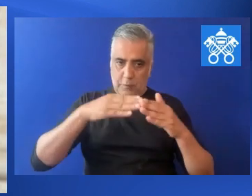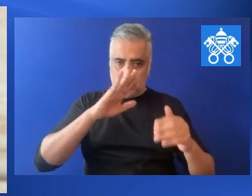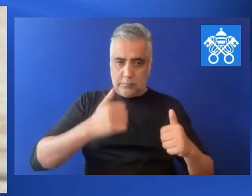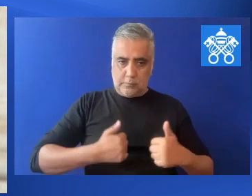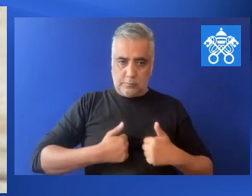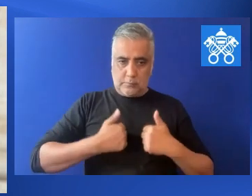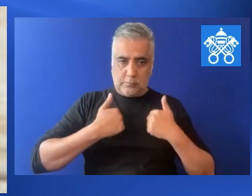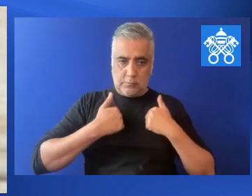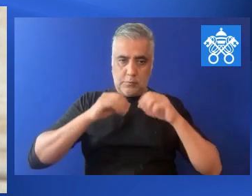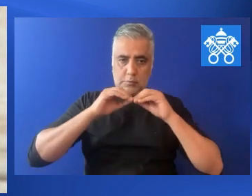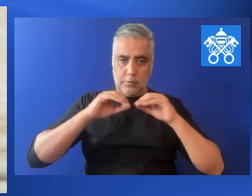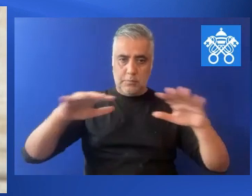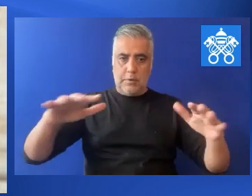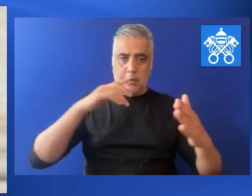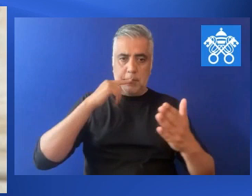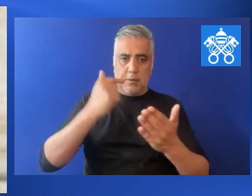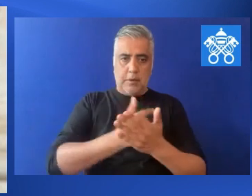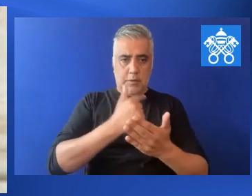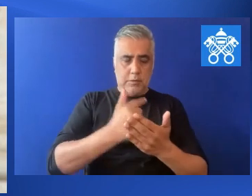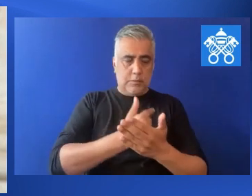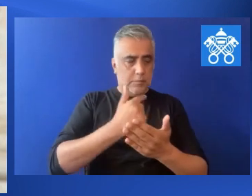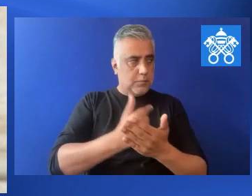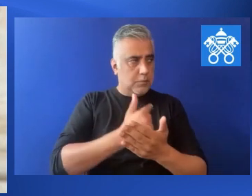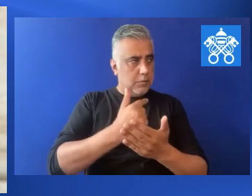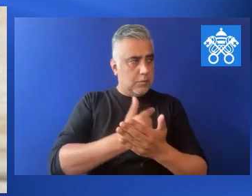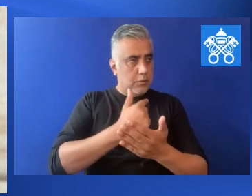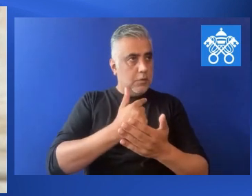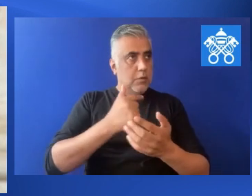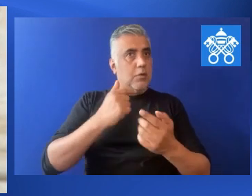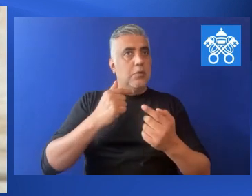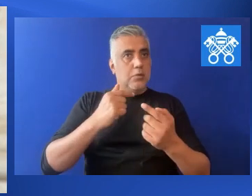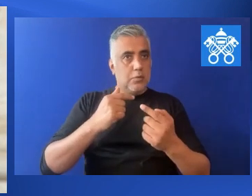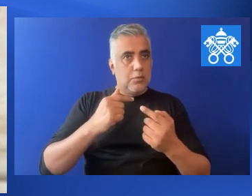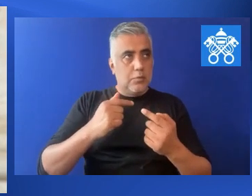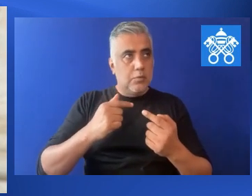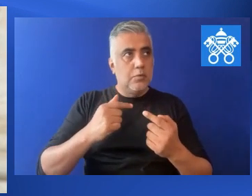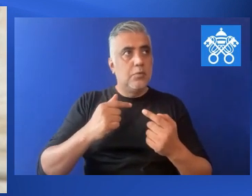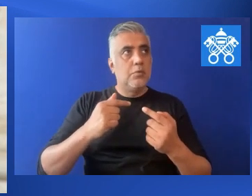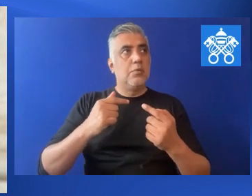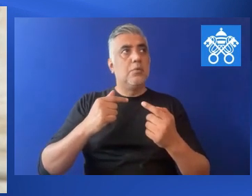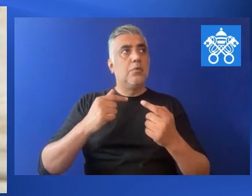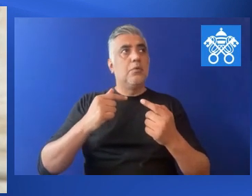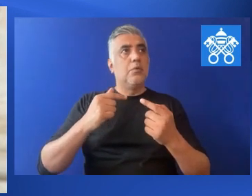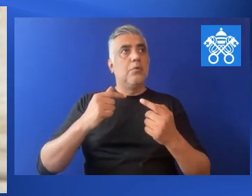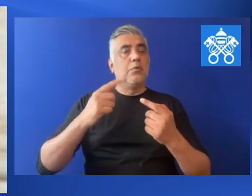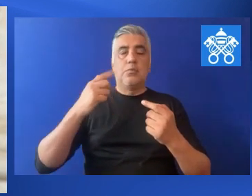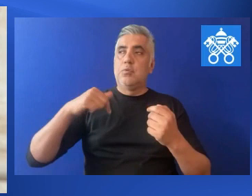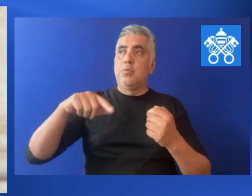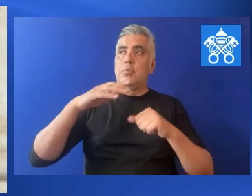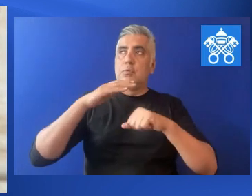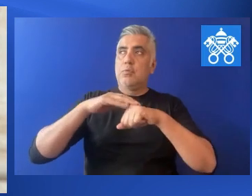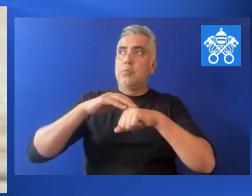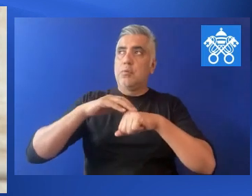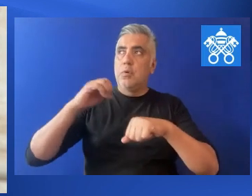of every time and place who devoted their lives to the spread of the gospel. Today,